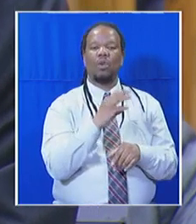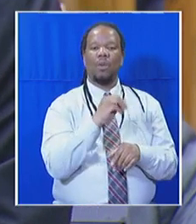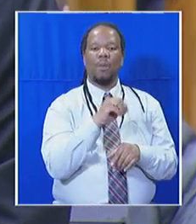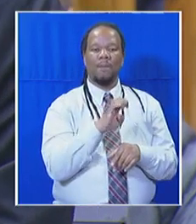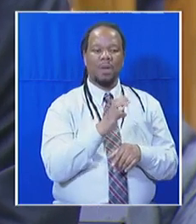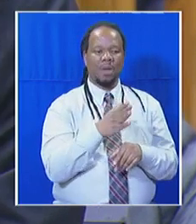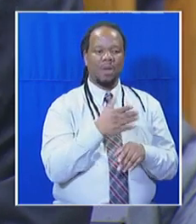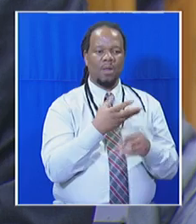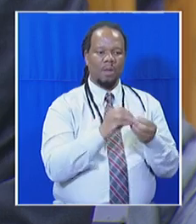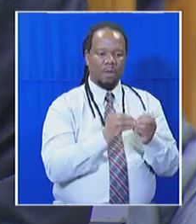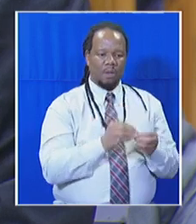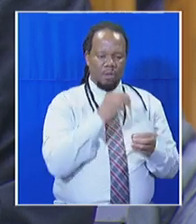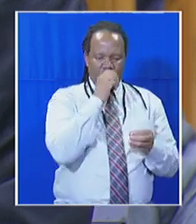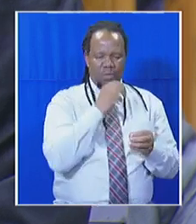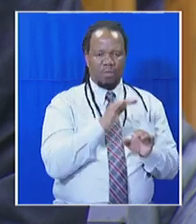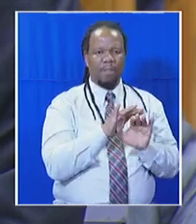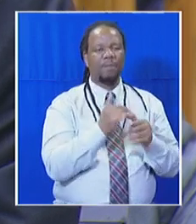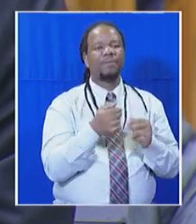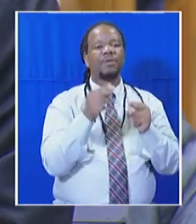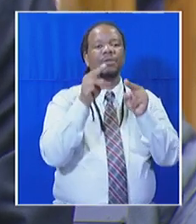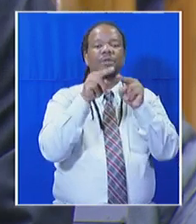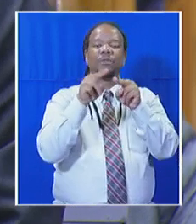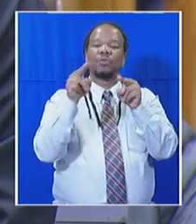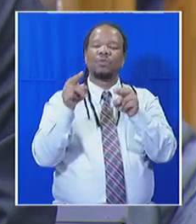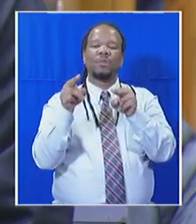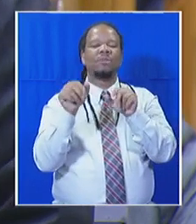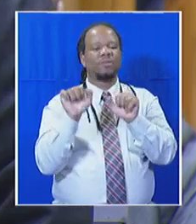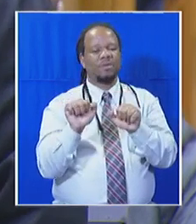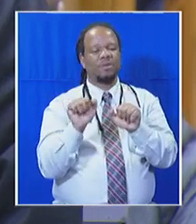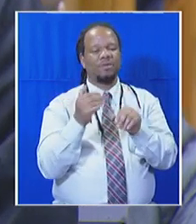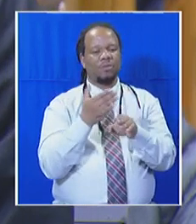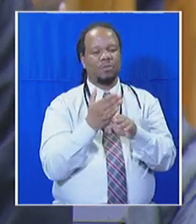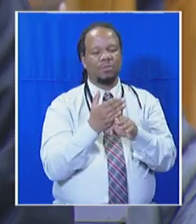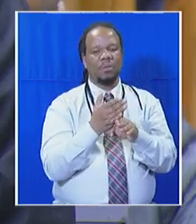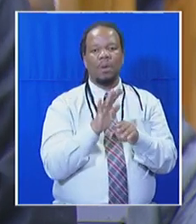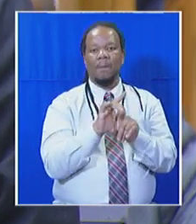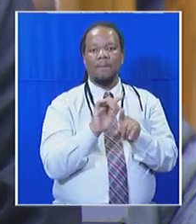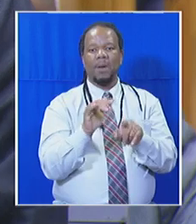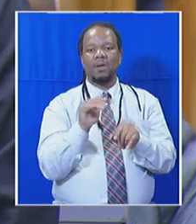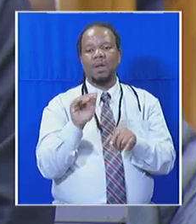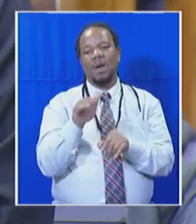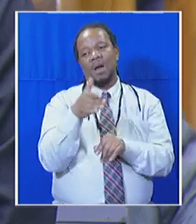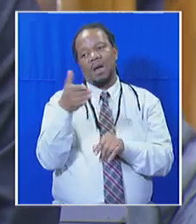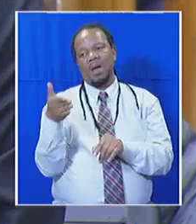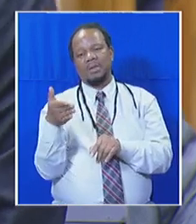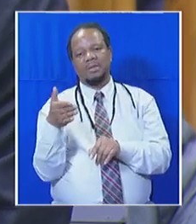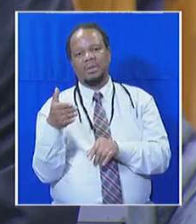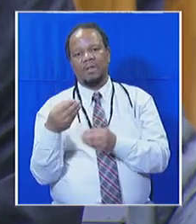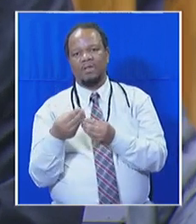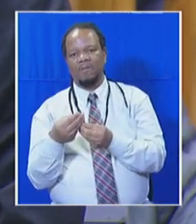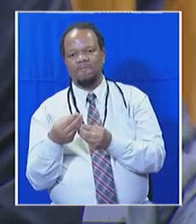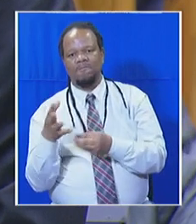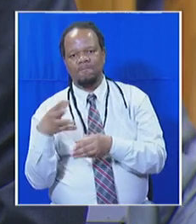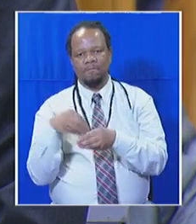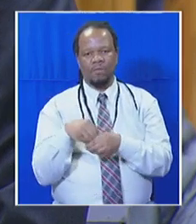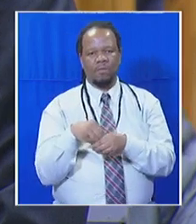connection between the museum on the other side. But there is still a resistance somewhat. And this is what